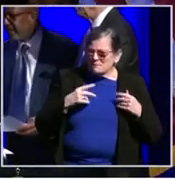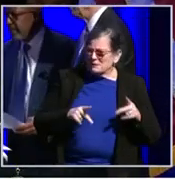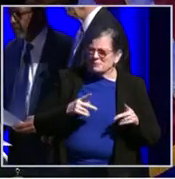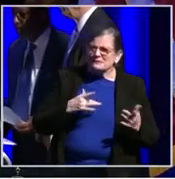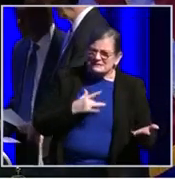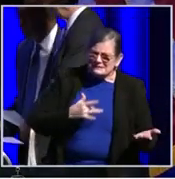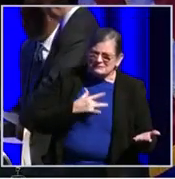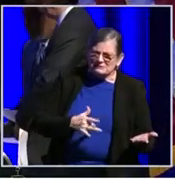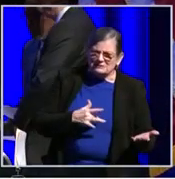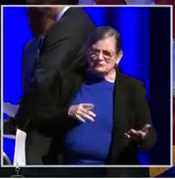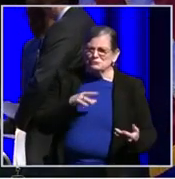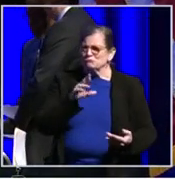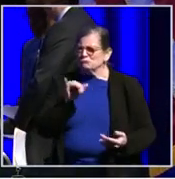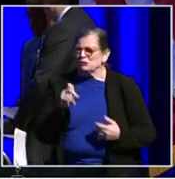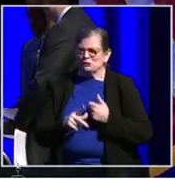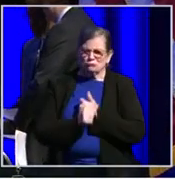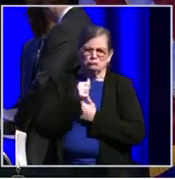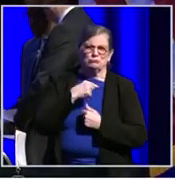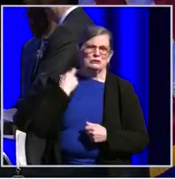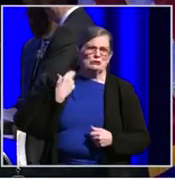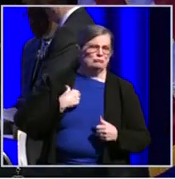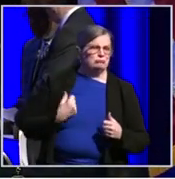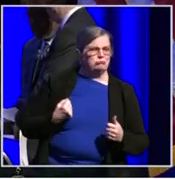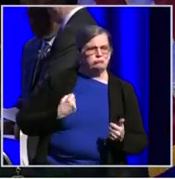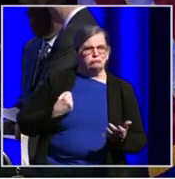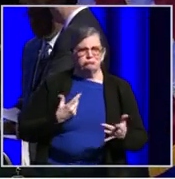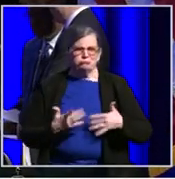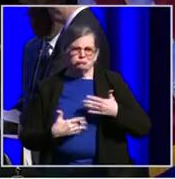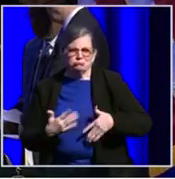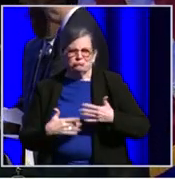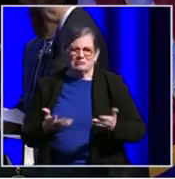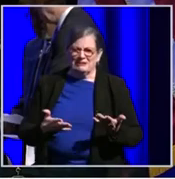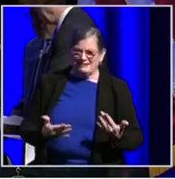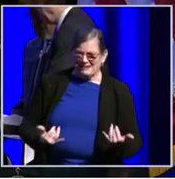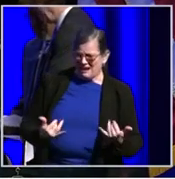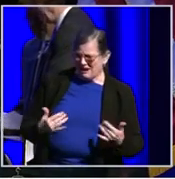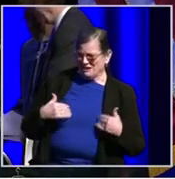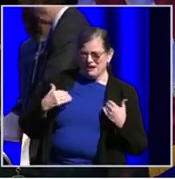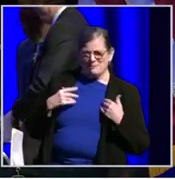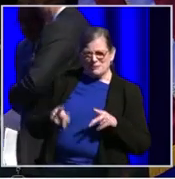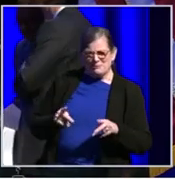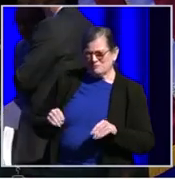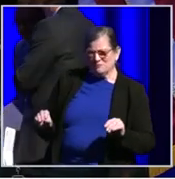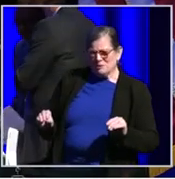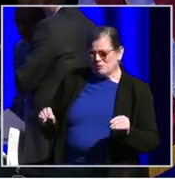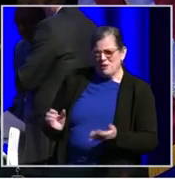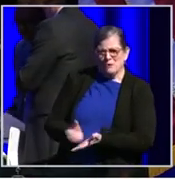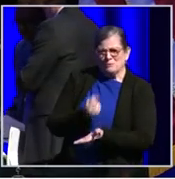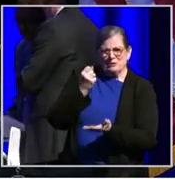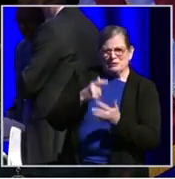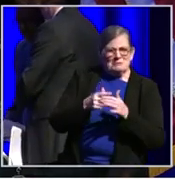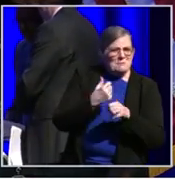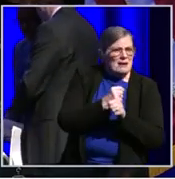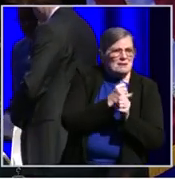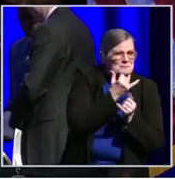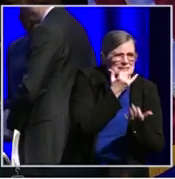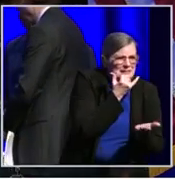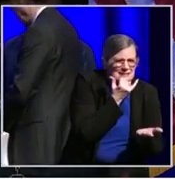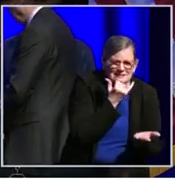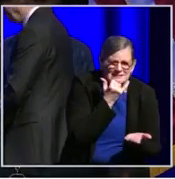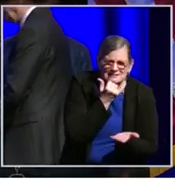many young people in Washington, D.C. don't have the privilege of learning from their mistakes without risking their liberty, or their